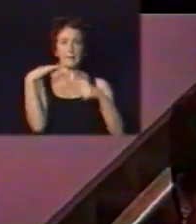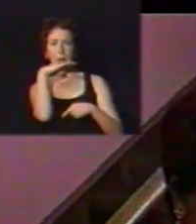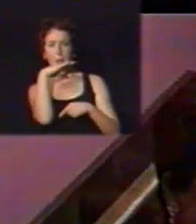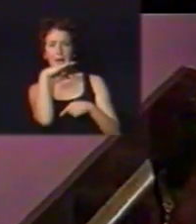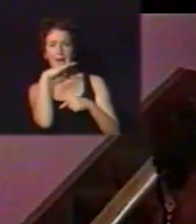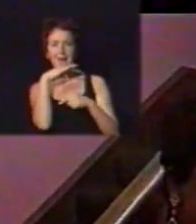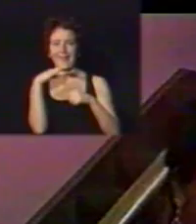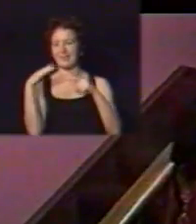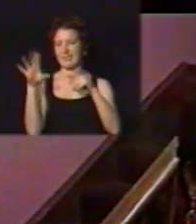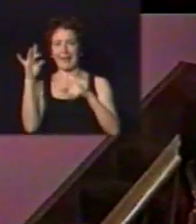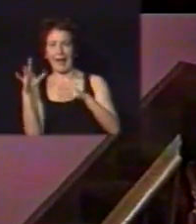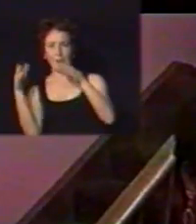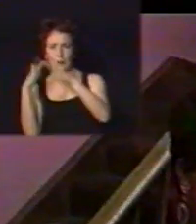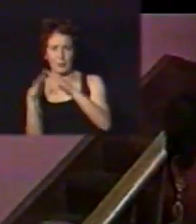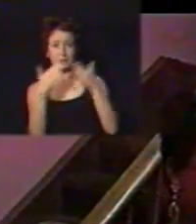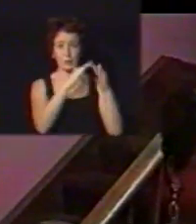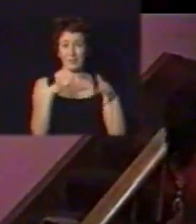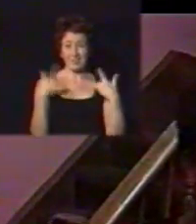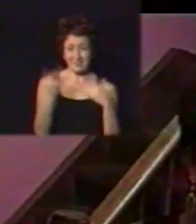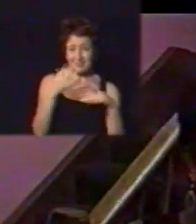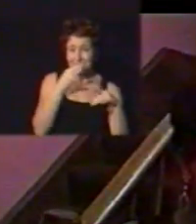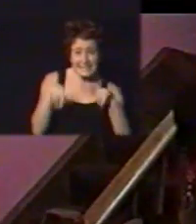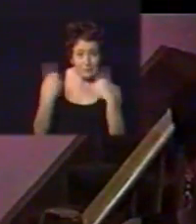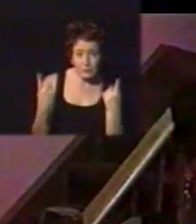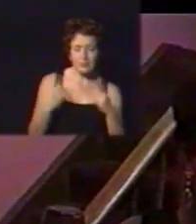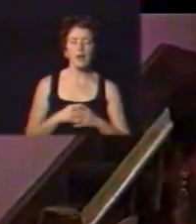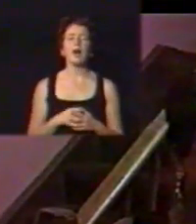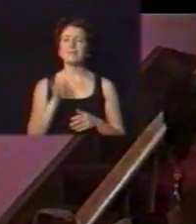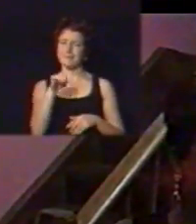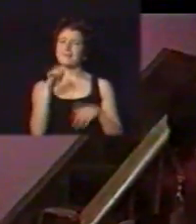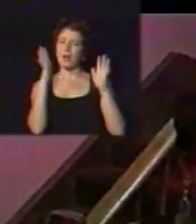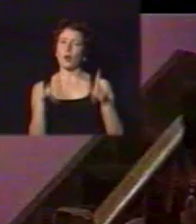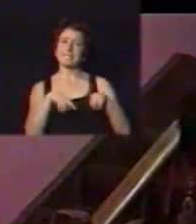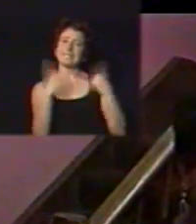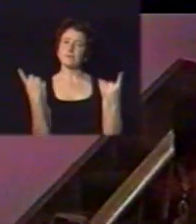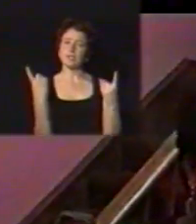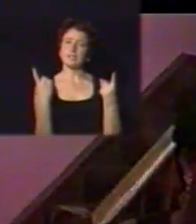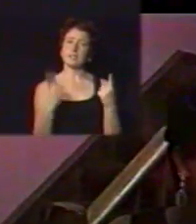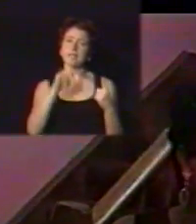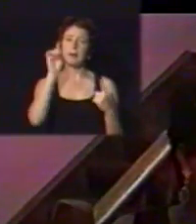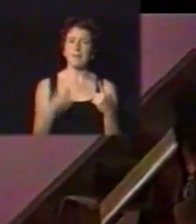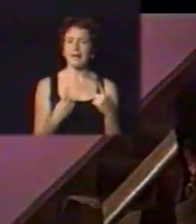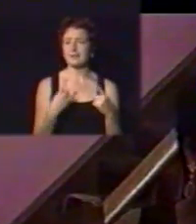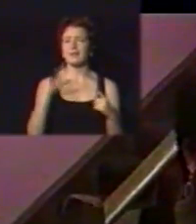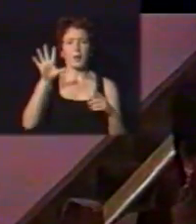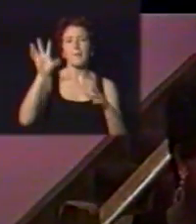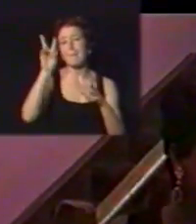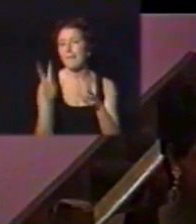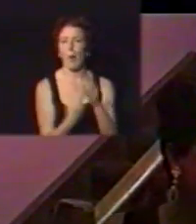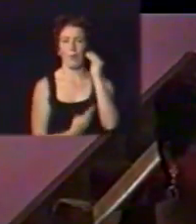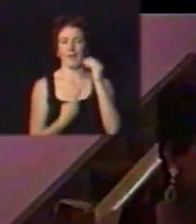there a difference in feel in any way or the same? There's a lot of difference, but I think, you know, both of them love drag shows,